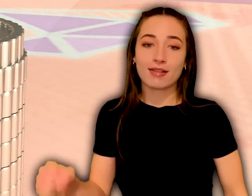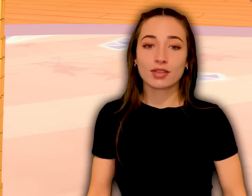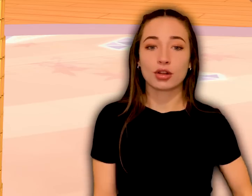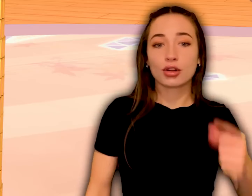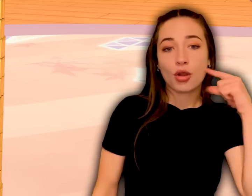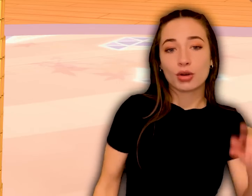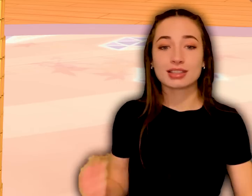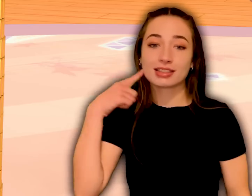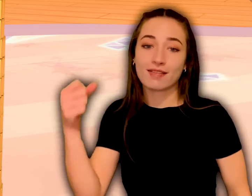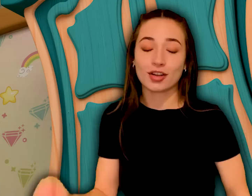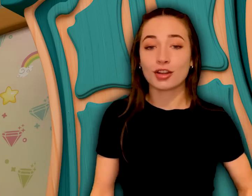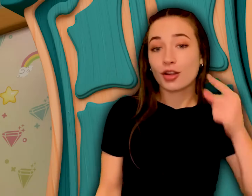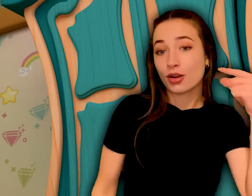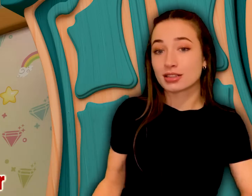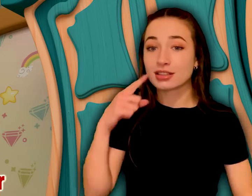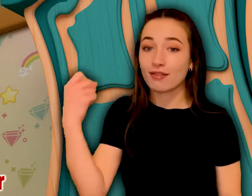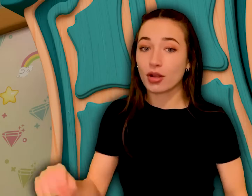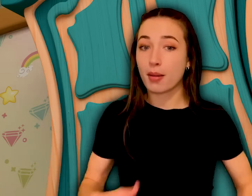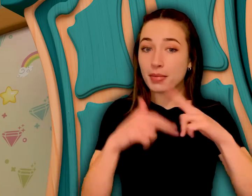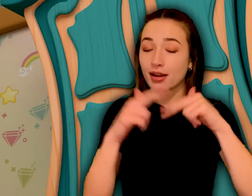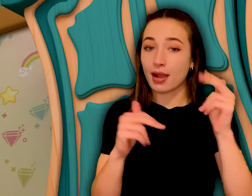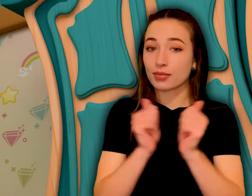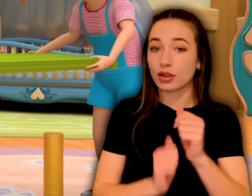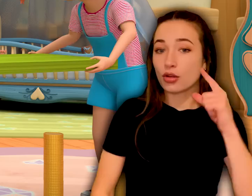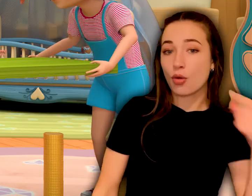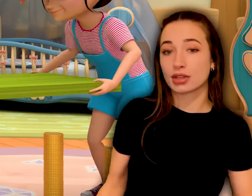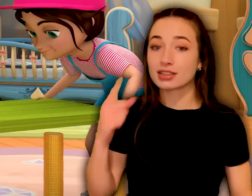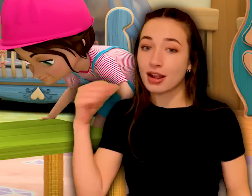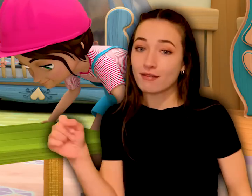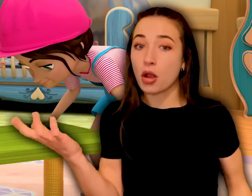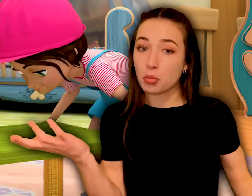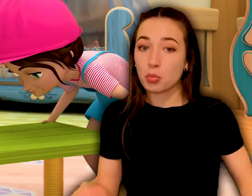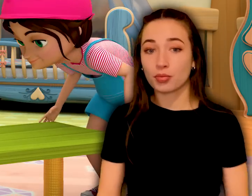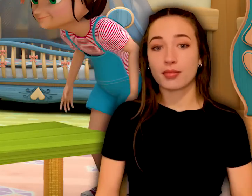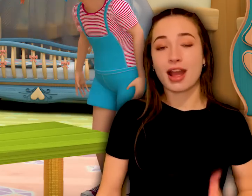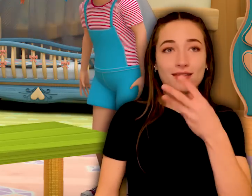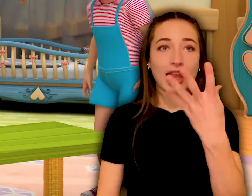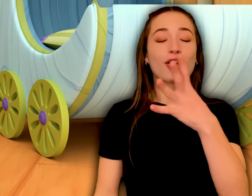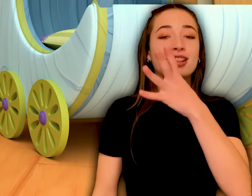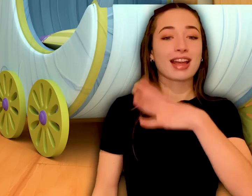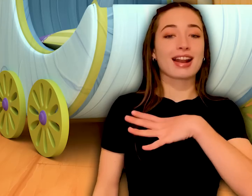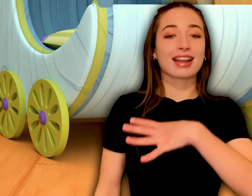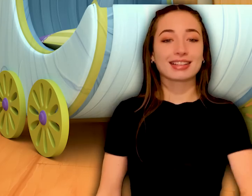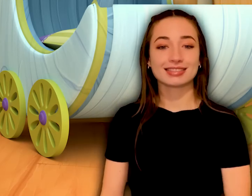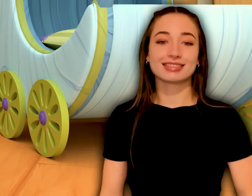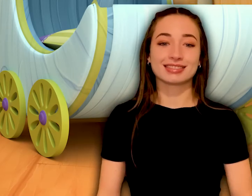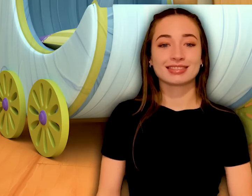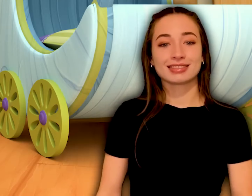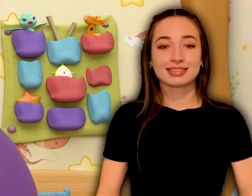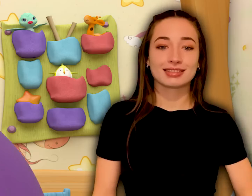golden silver golden silver golden silver build it up with golden silver My Fair